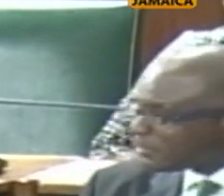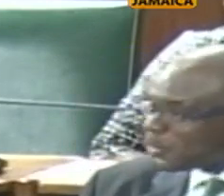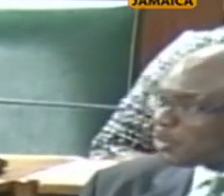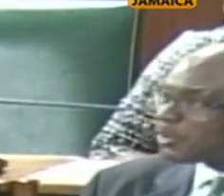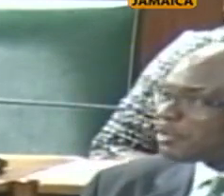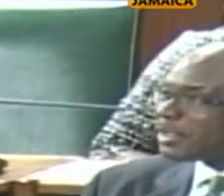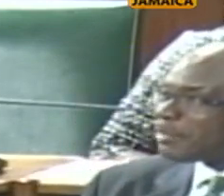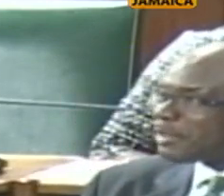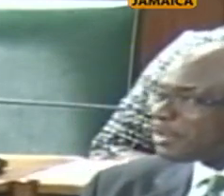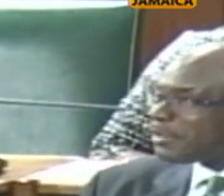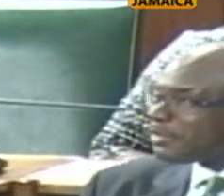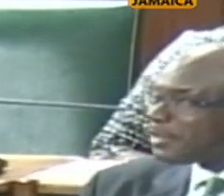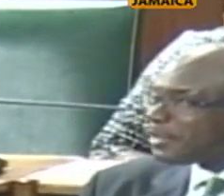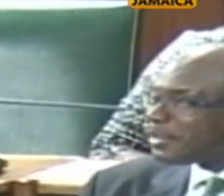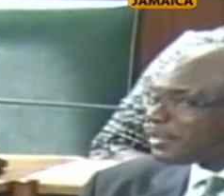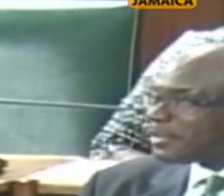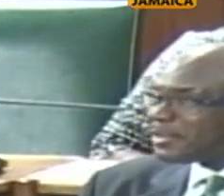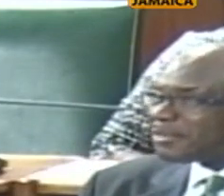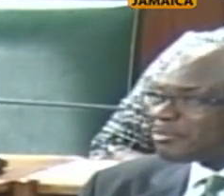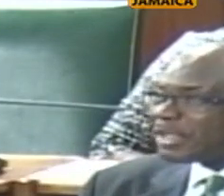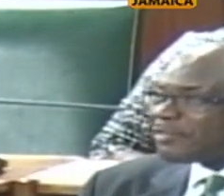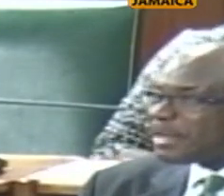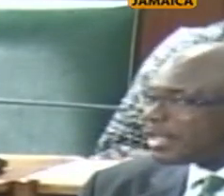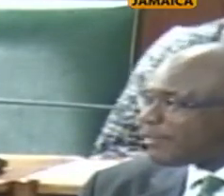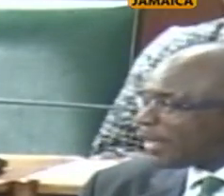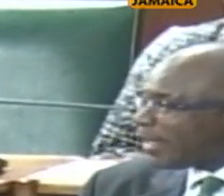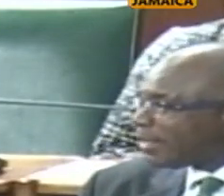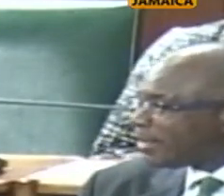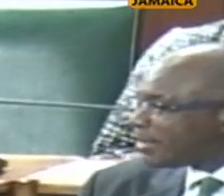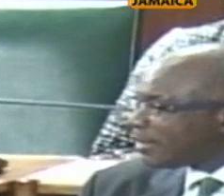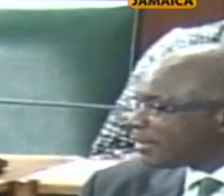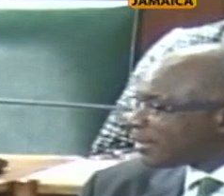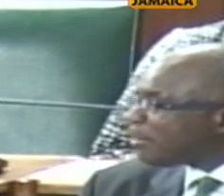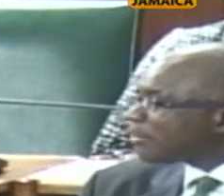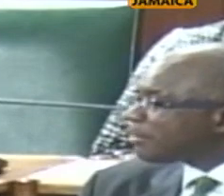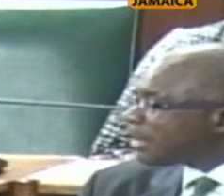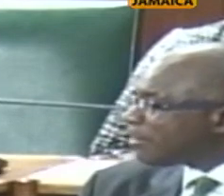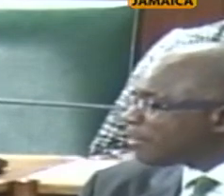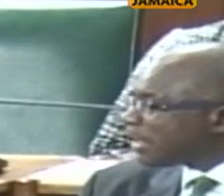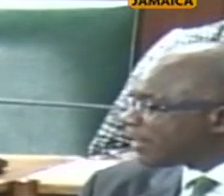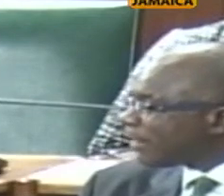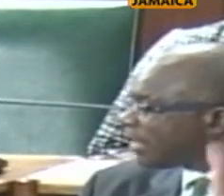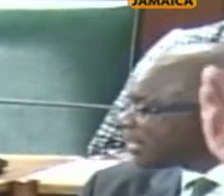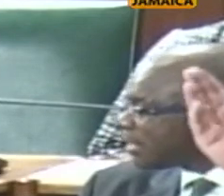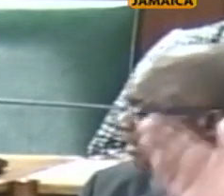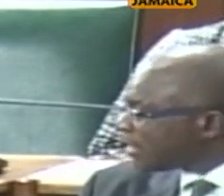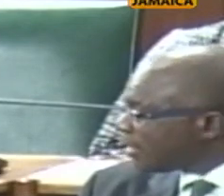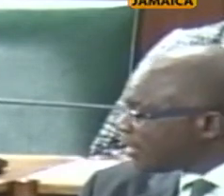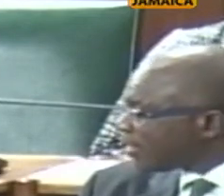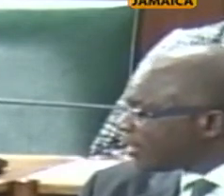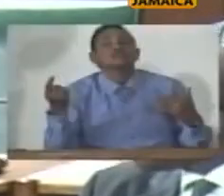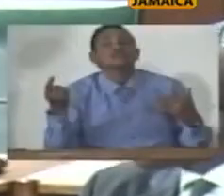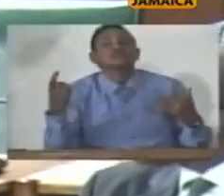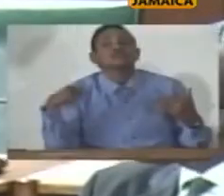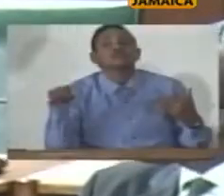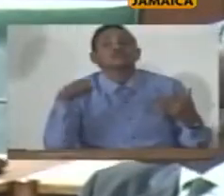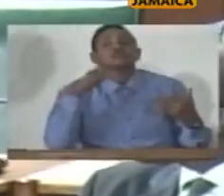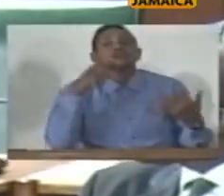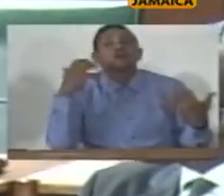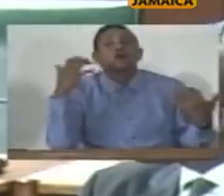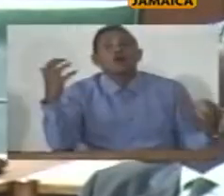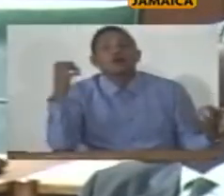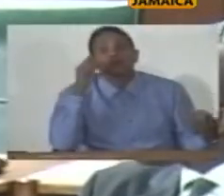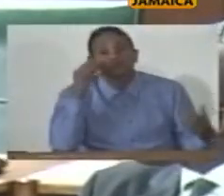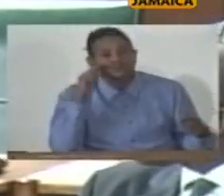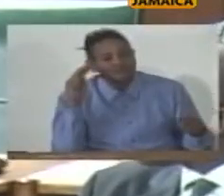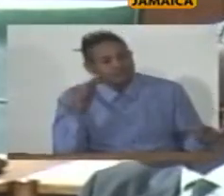debate today to speak first, so that the audience that are here